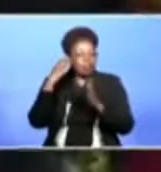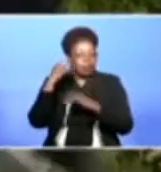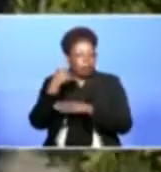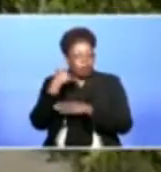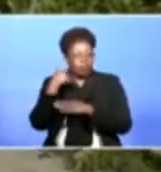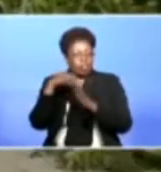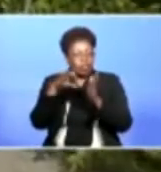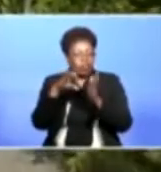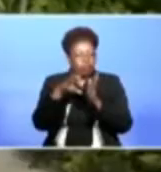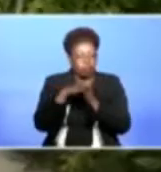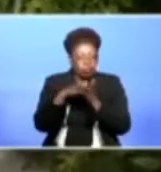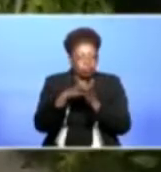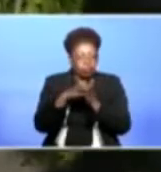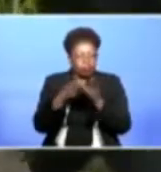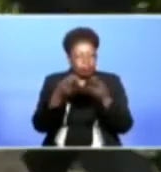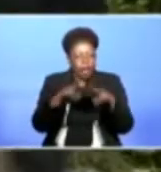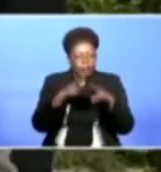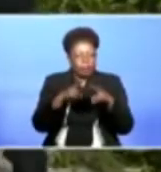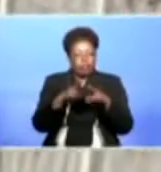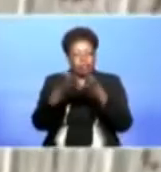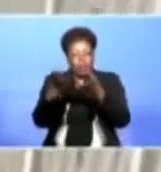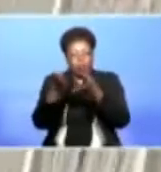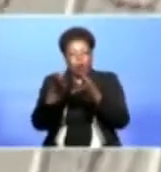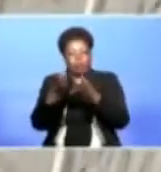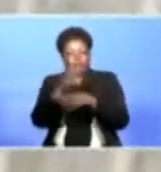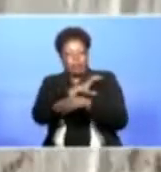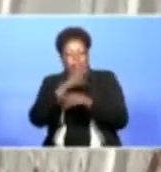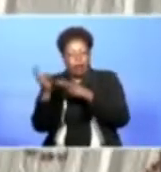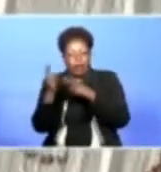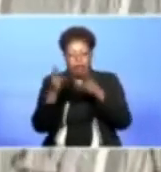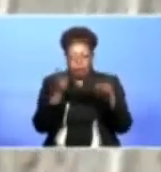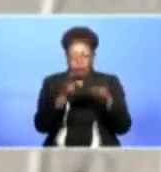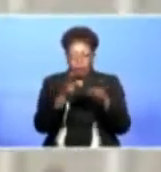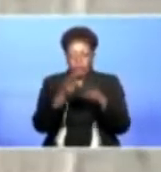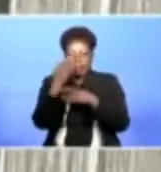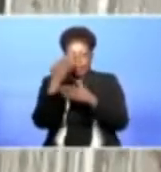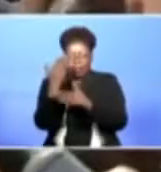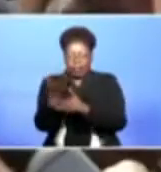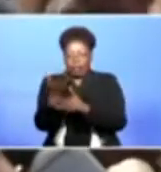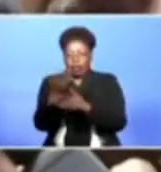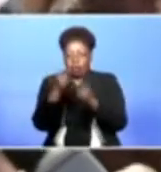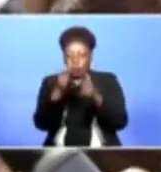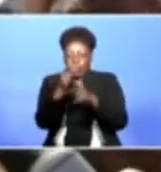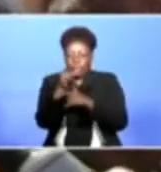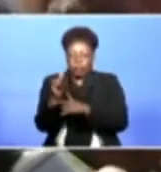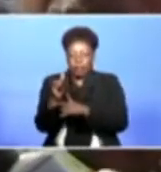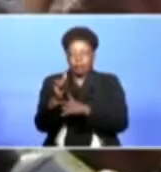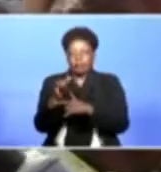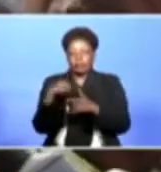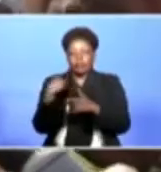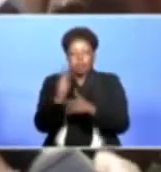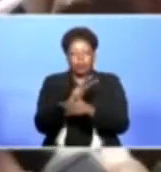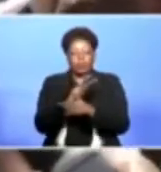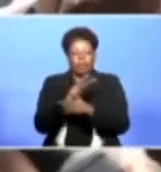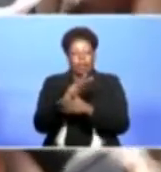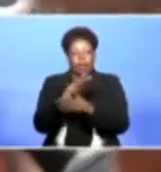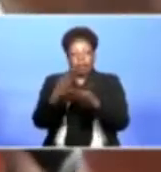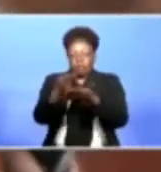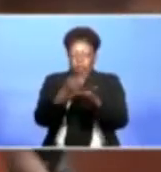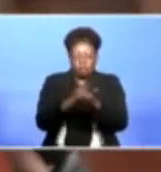management of the situation, and senior management responded and tried to ascertain the reason as